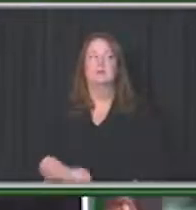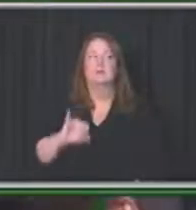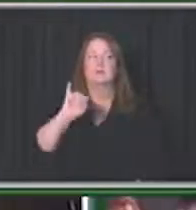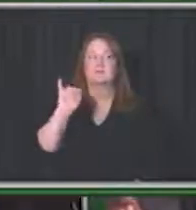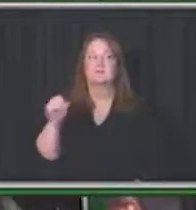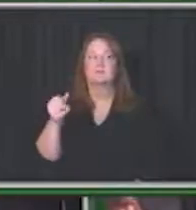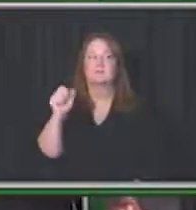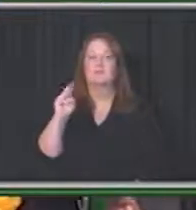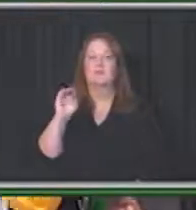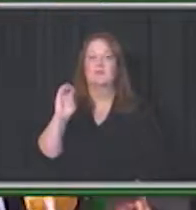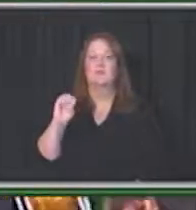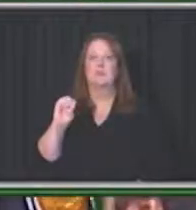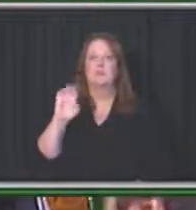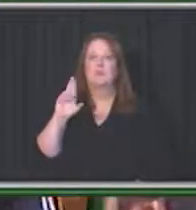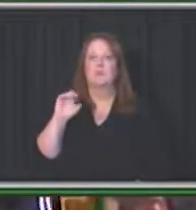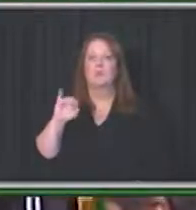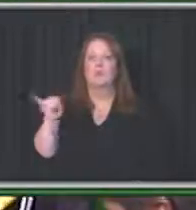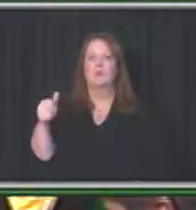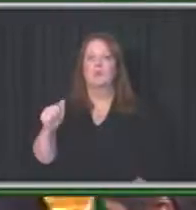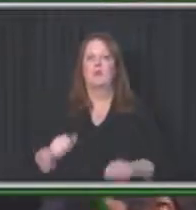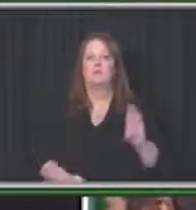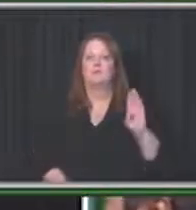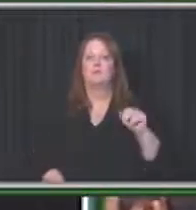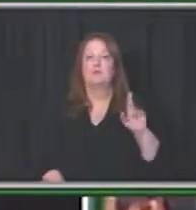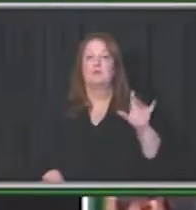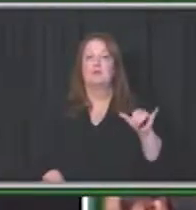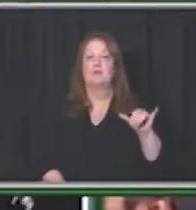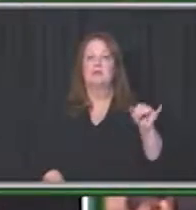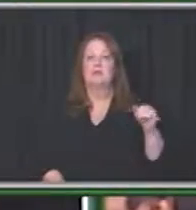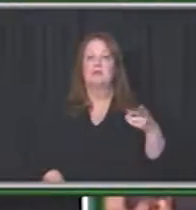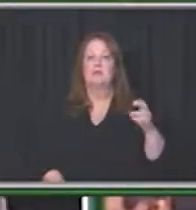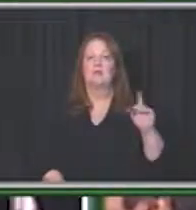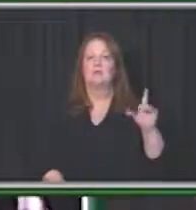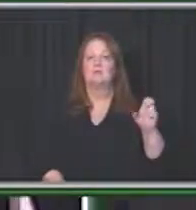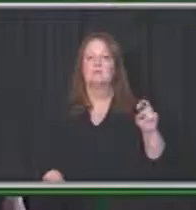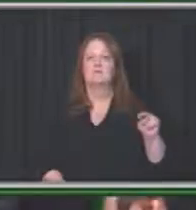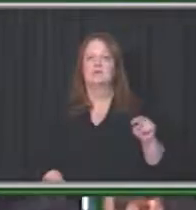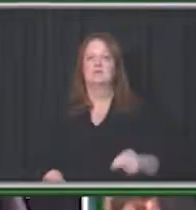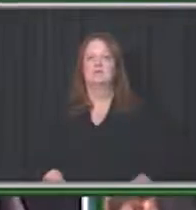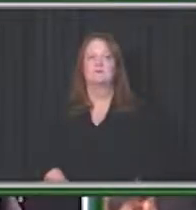Jamie Chavez Roca. Brittany Huddleston.